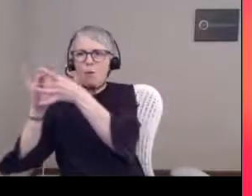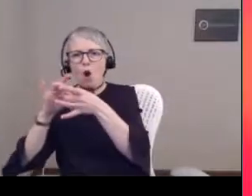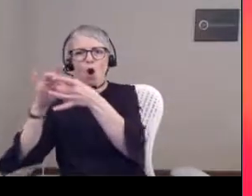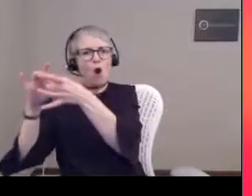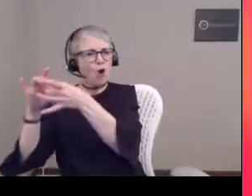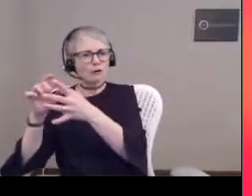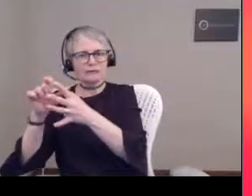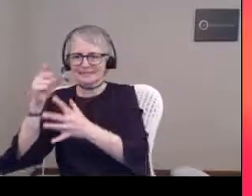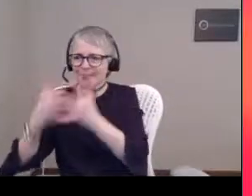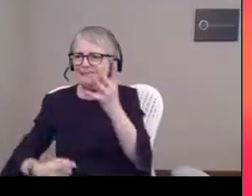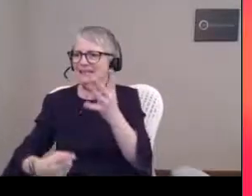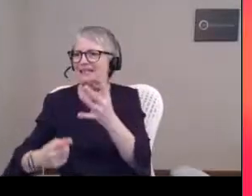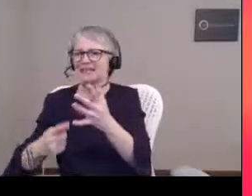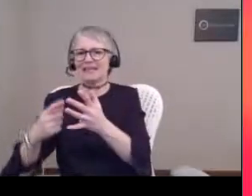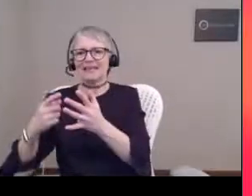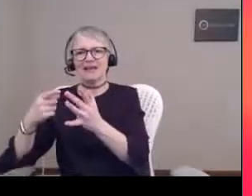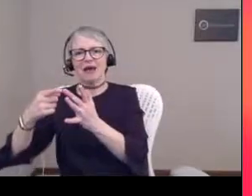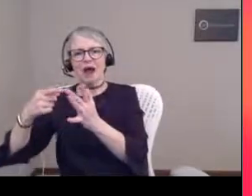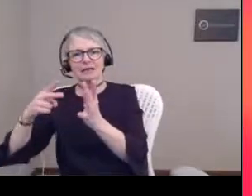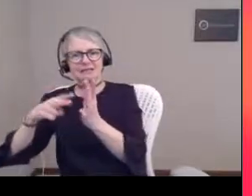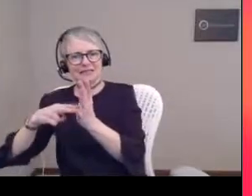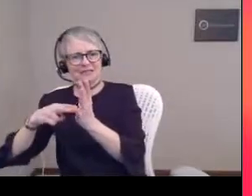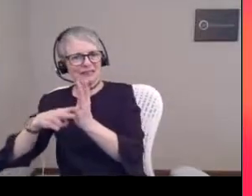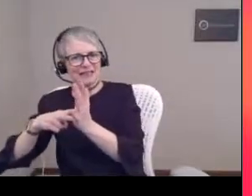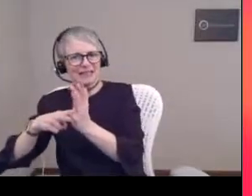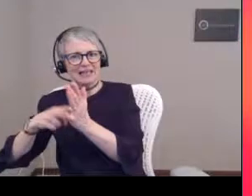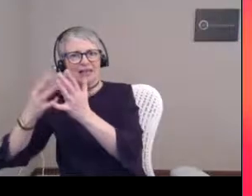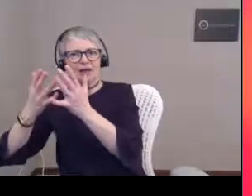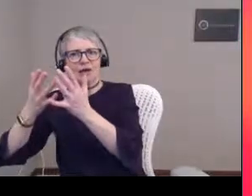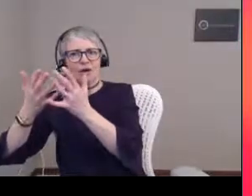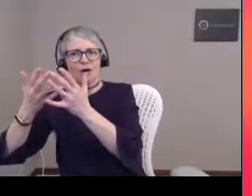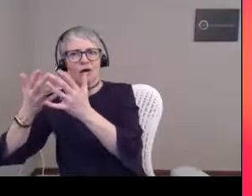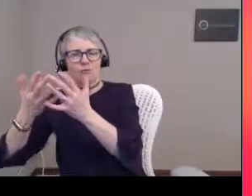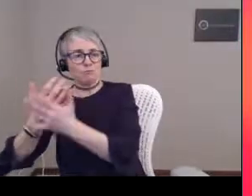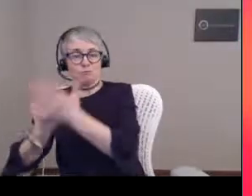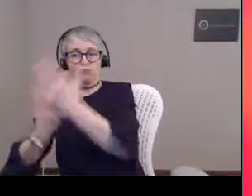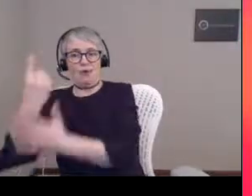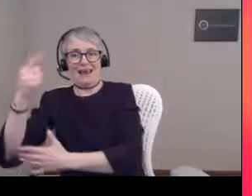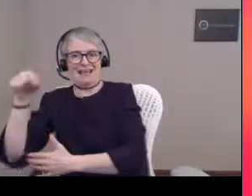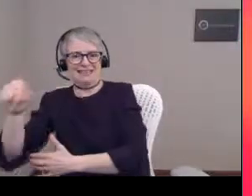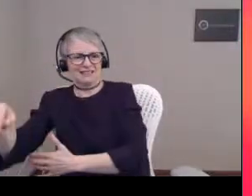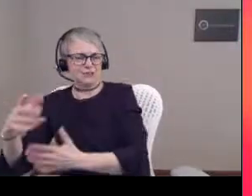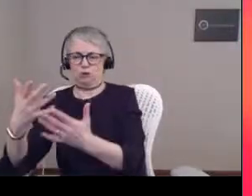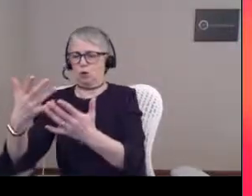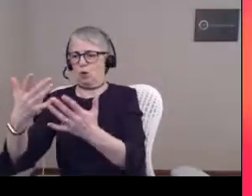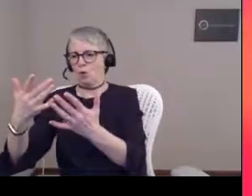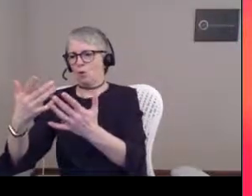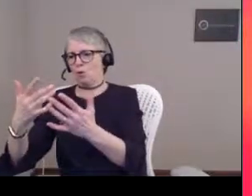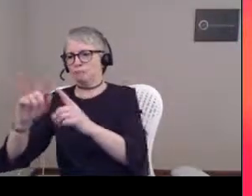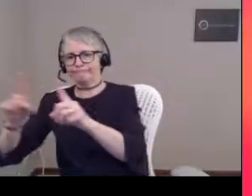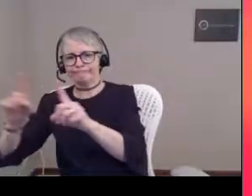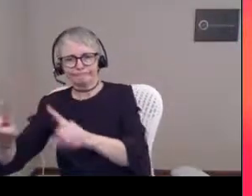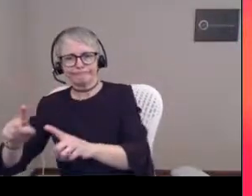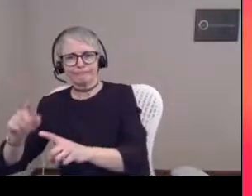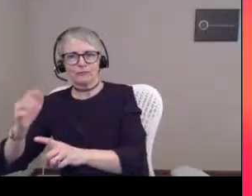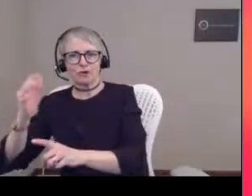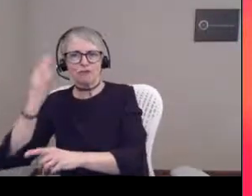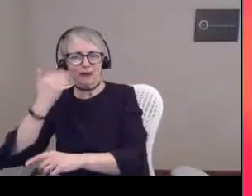network, ITV Embrace, which is for our Black, Asian, minority, ethnic community, LGBT, ITV Pride,